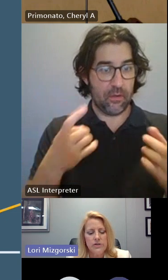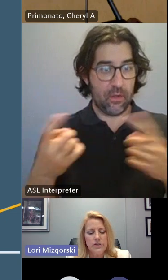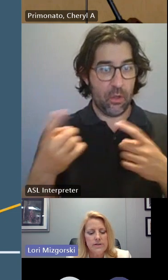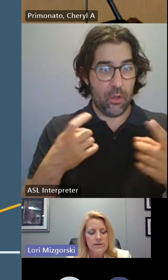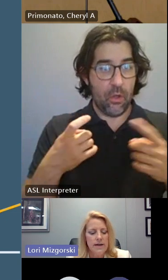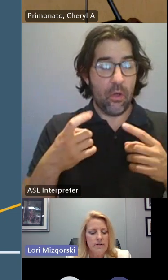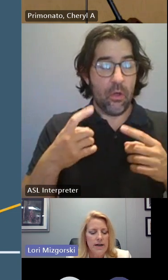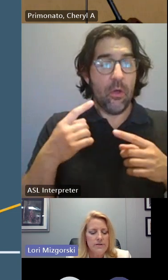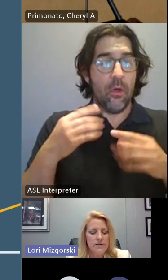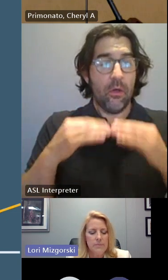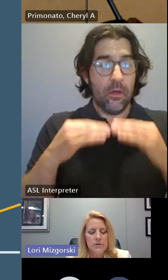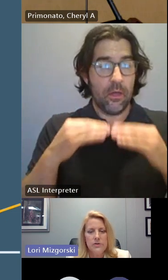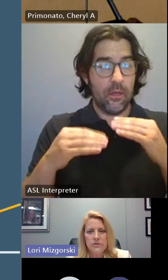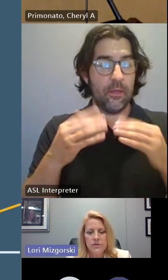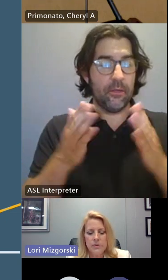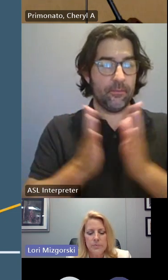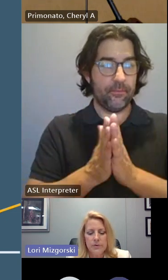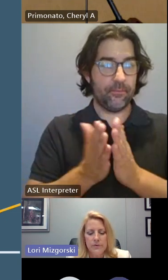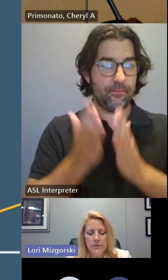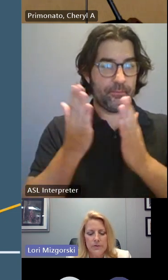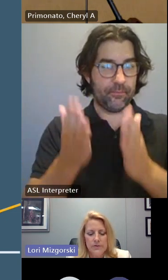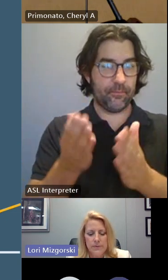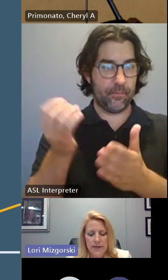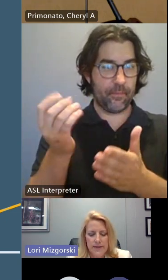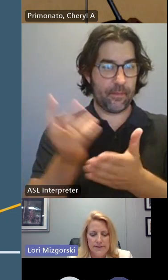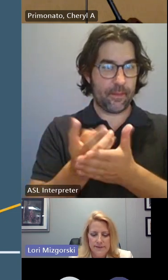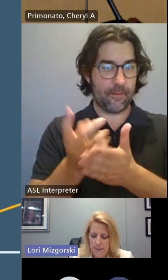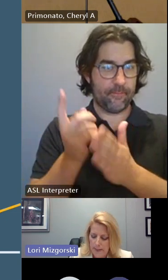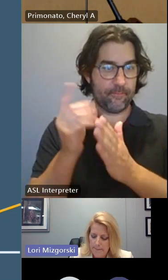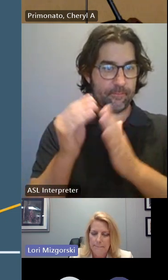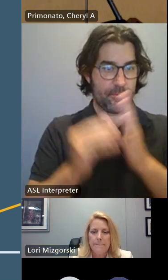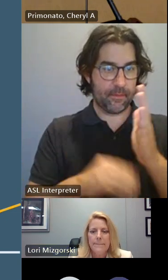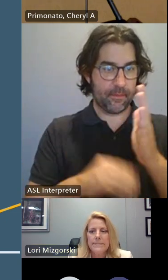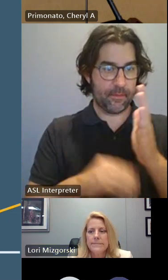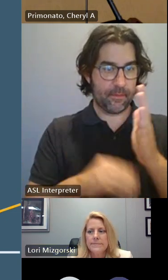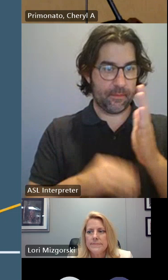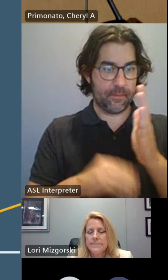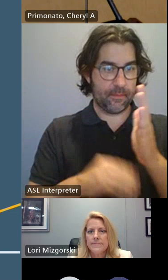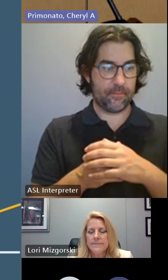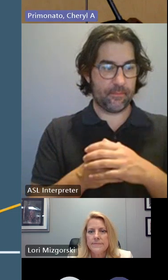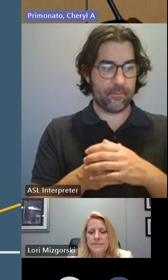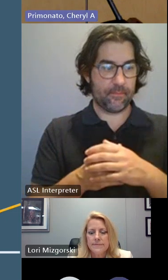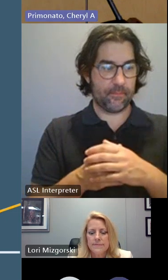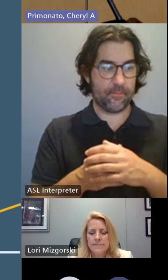or corrections, I'll ask for a motion to approve those minutes.